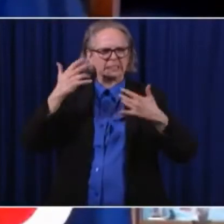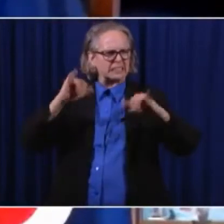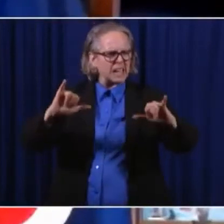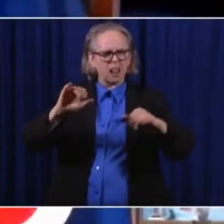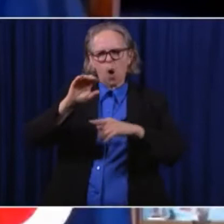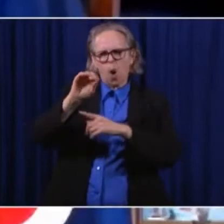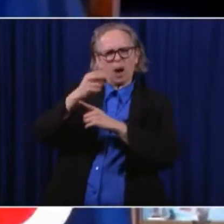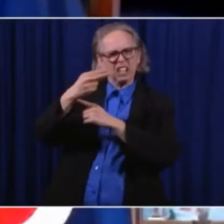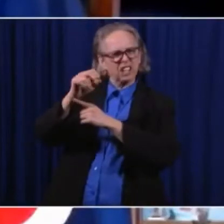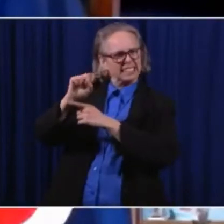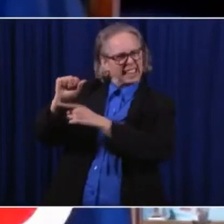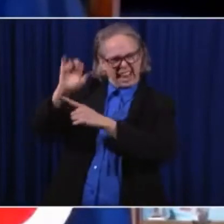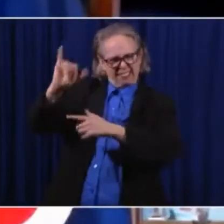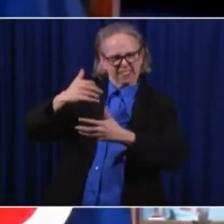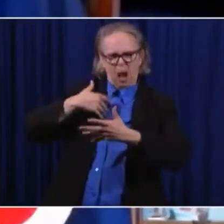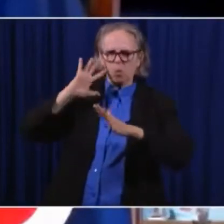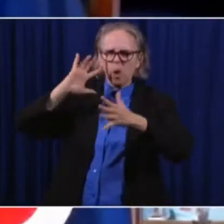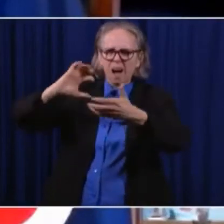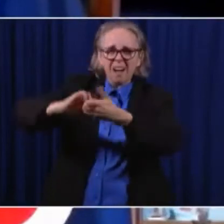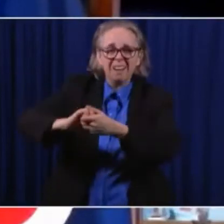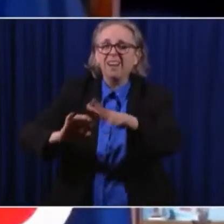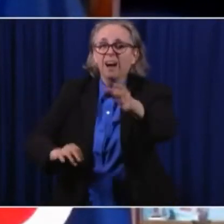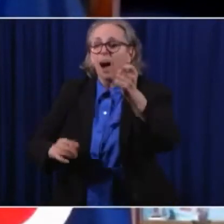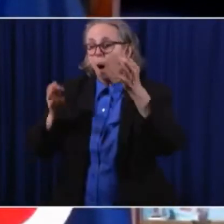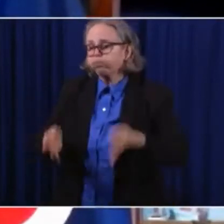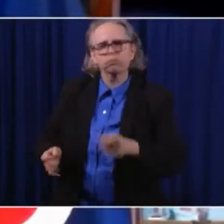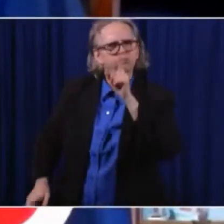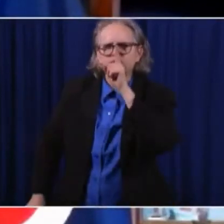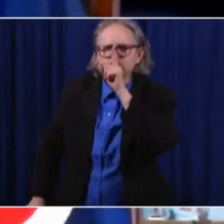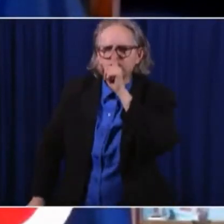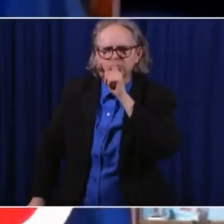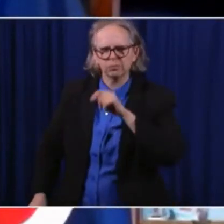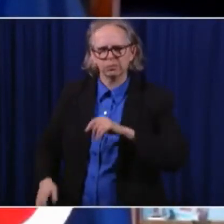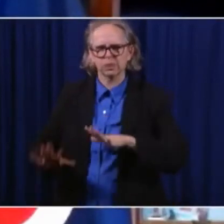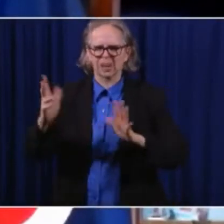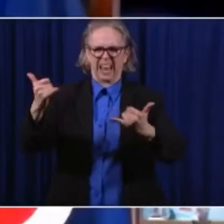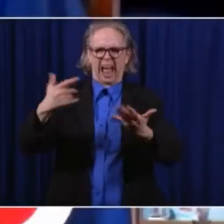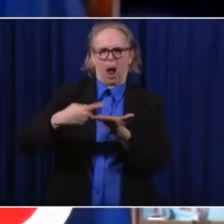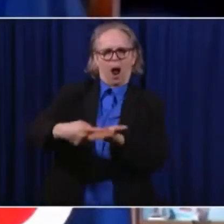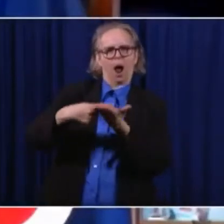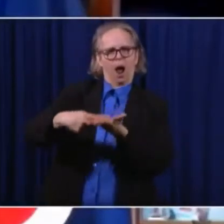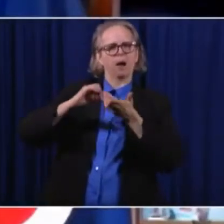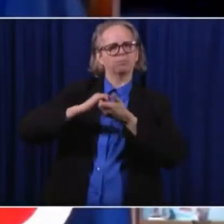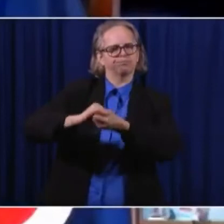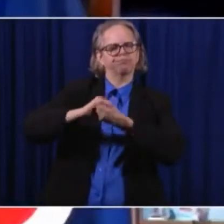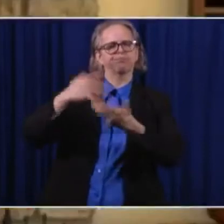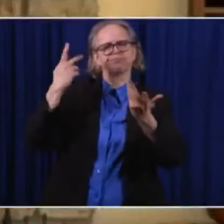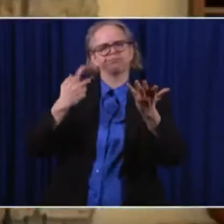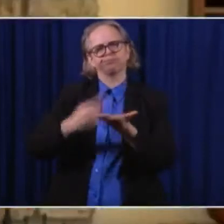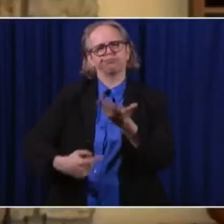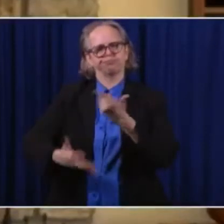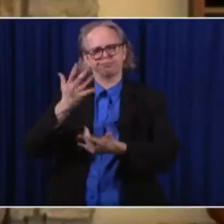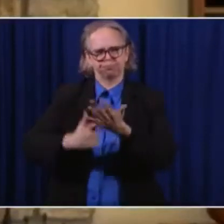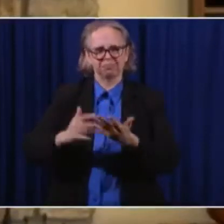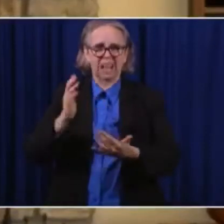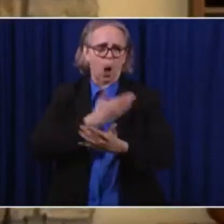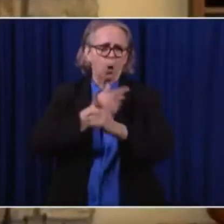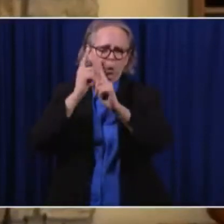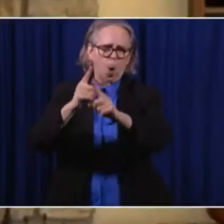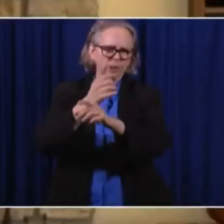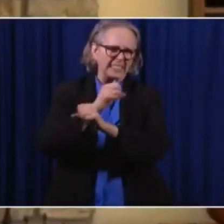on them. It's a collaboration with us where we're working together to make sure that we can keep this as safe as possible. Let me